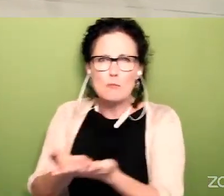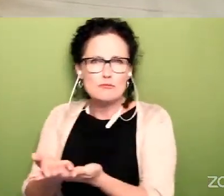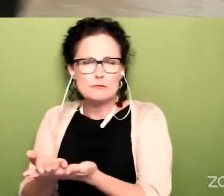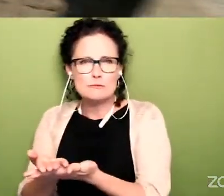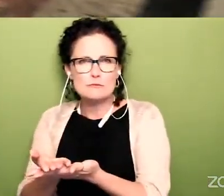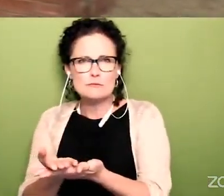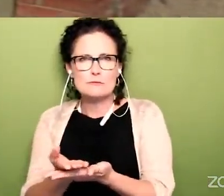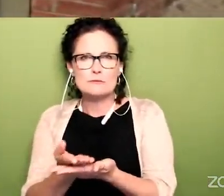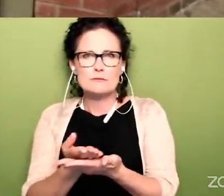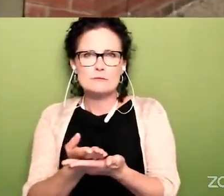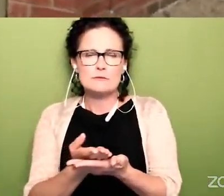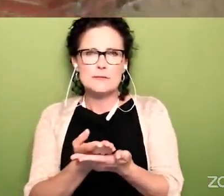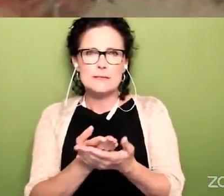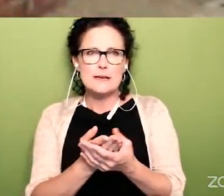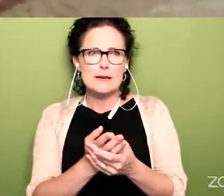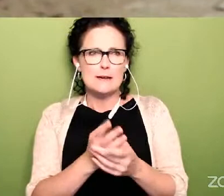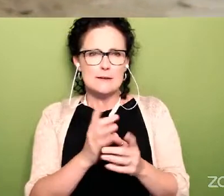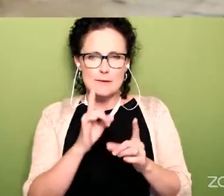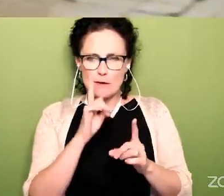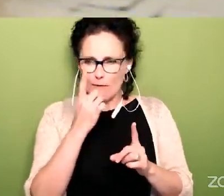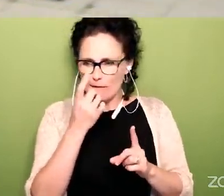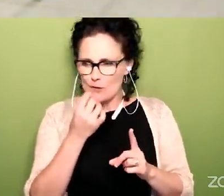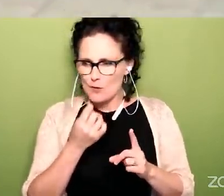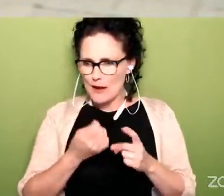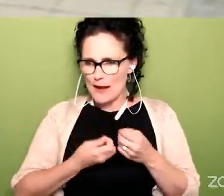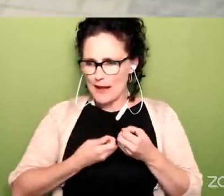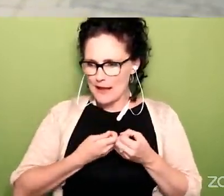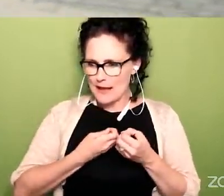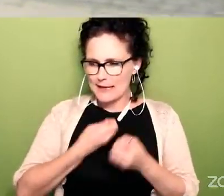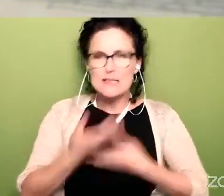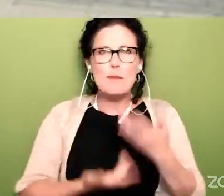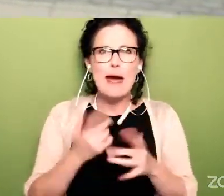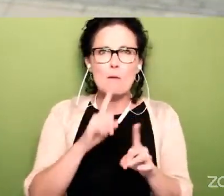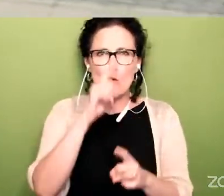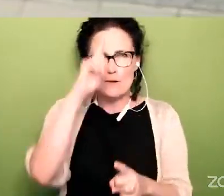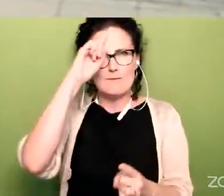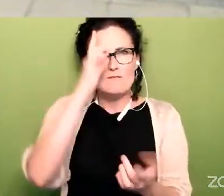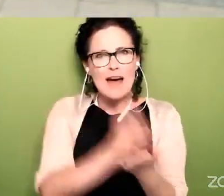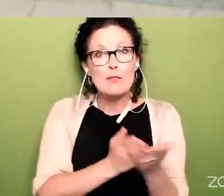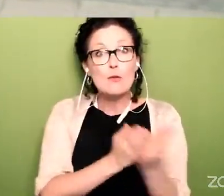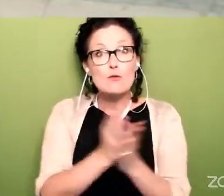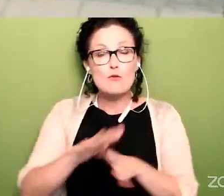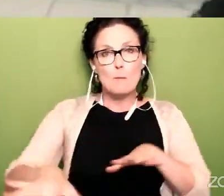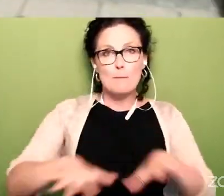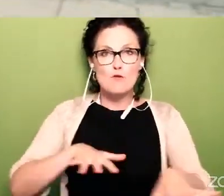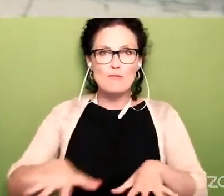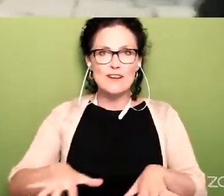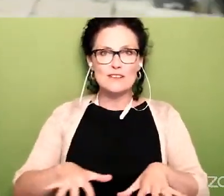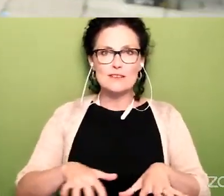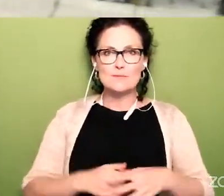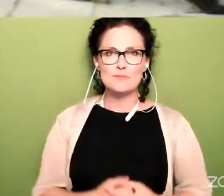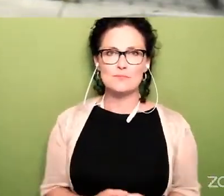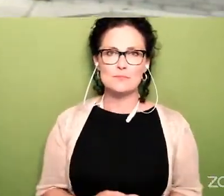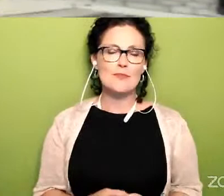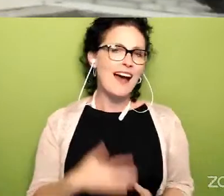where the three people are walking, and it shows that faith is just part of our everyday, and it isn't just about